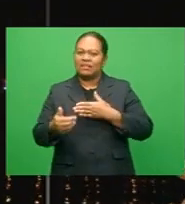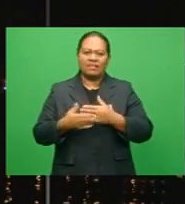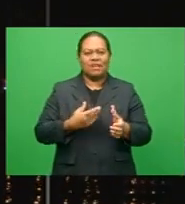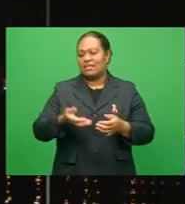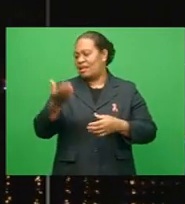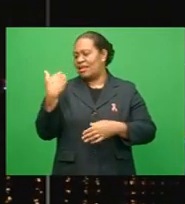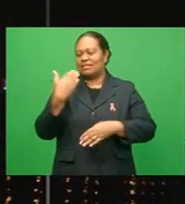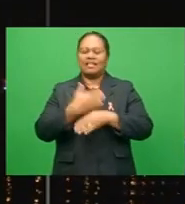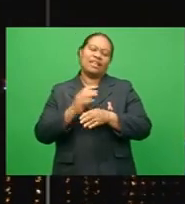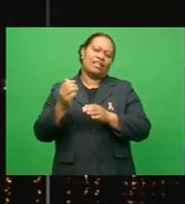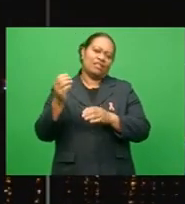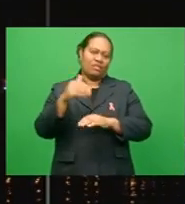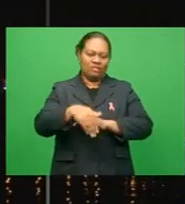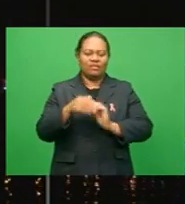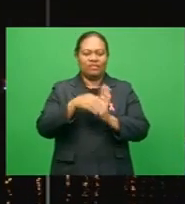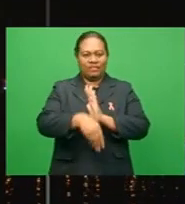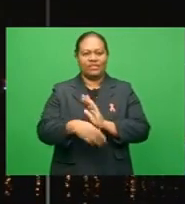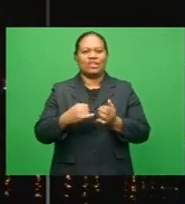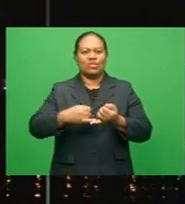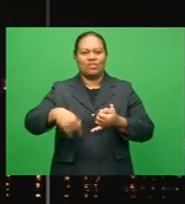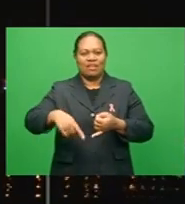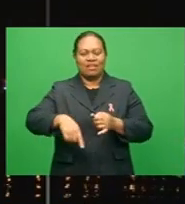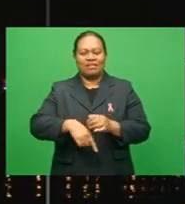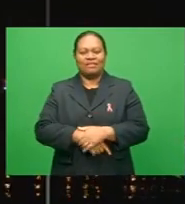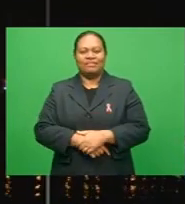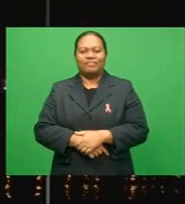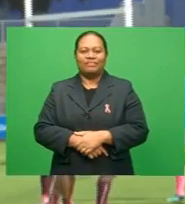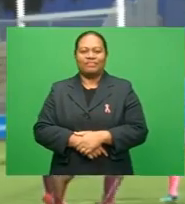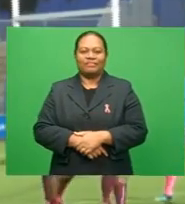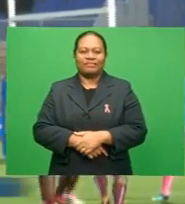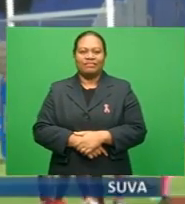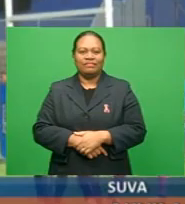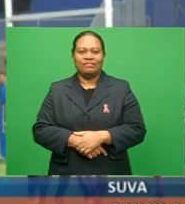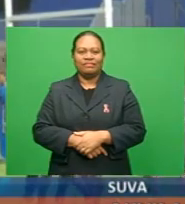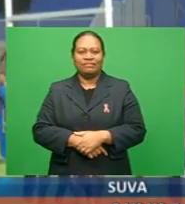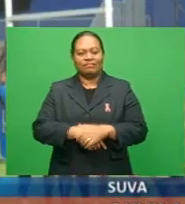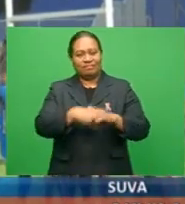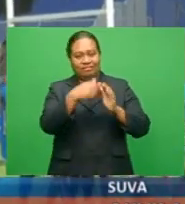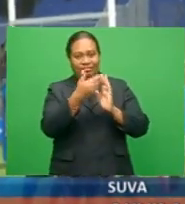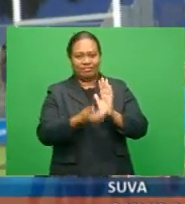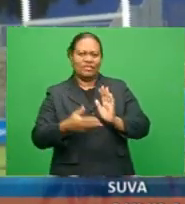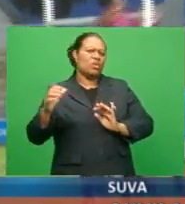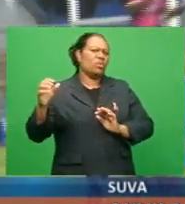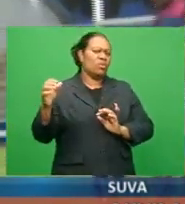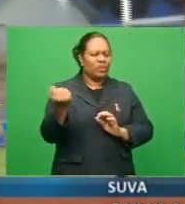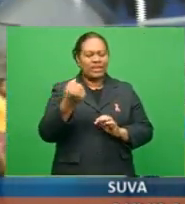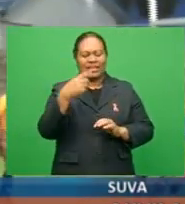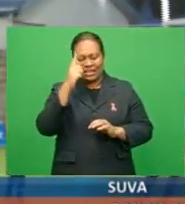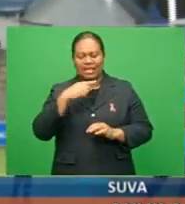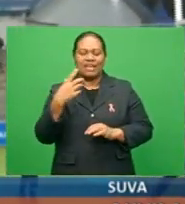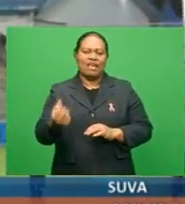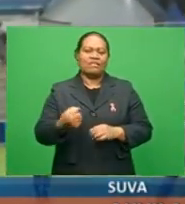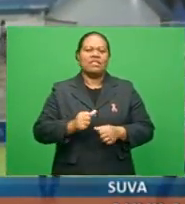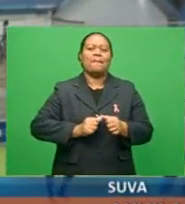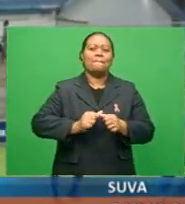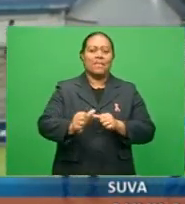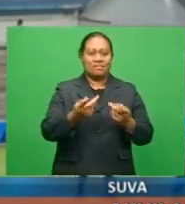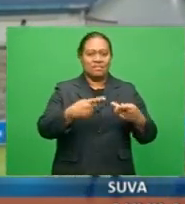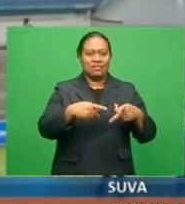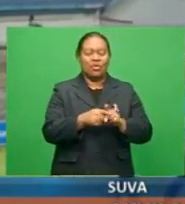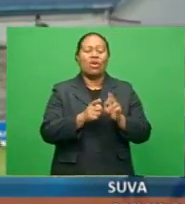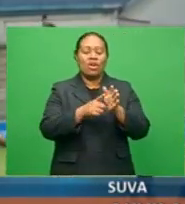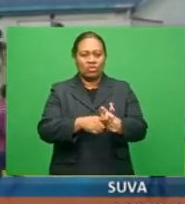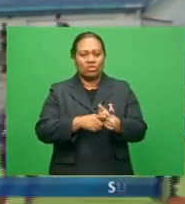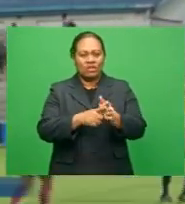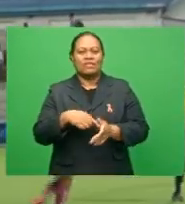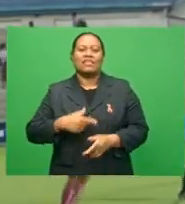last night. Aquila Dama again with this report. A draw or win would have put Lautoka in a much better position heading into the